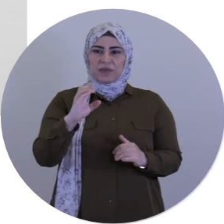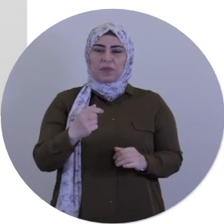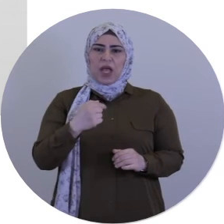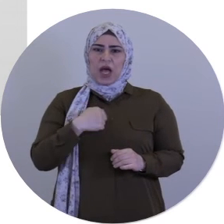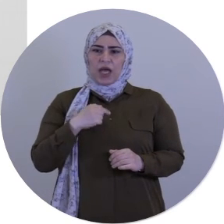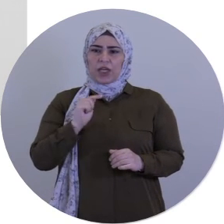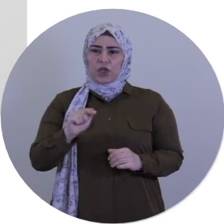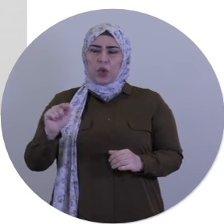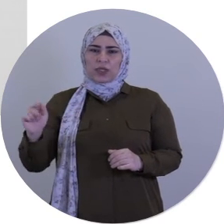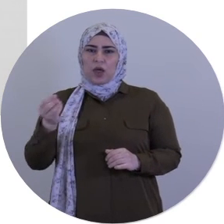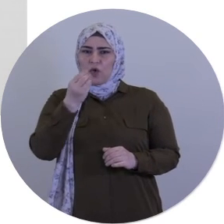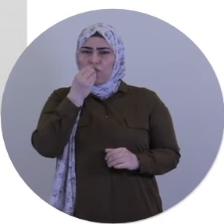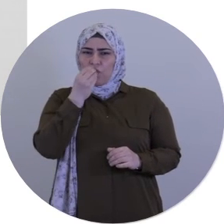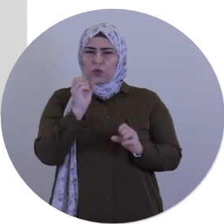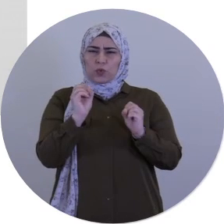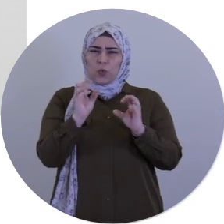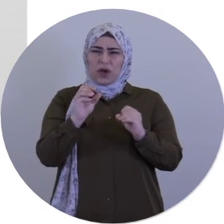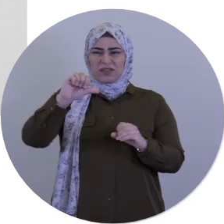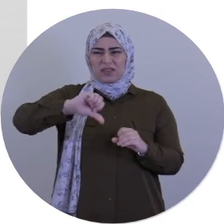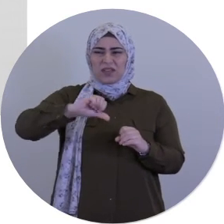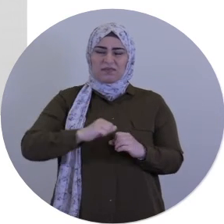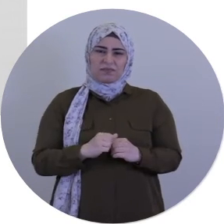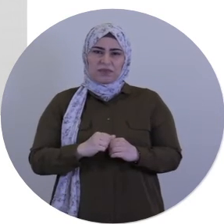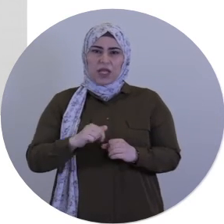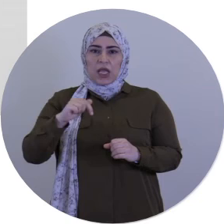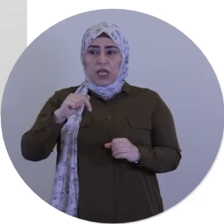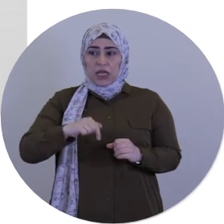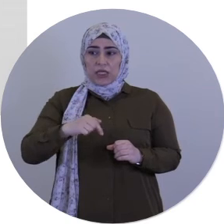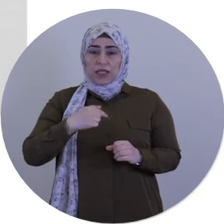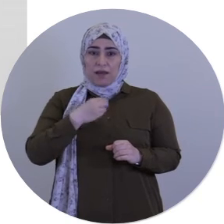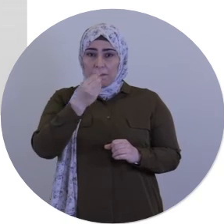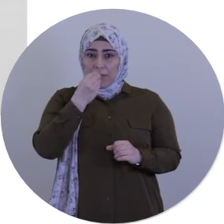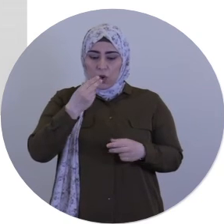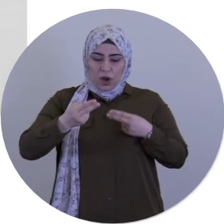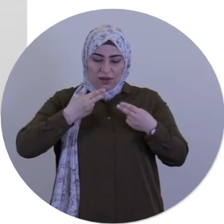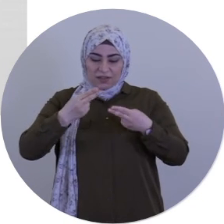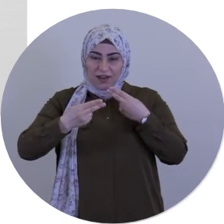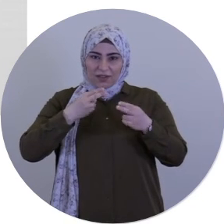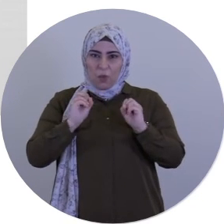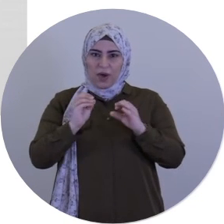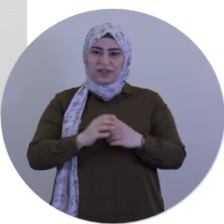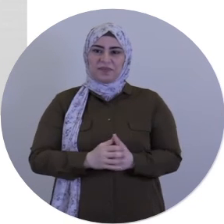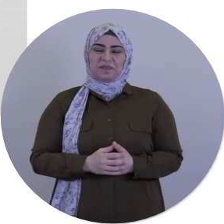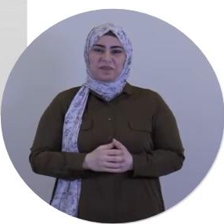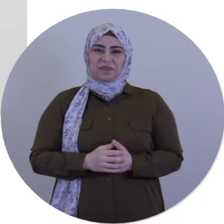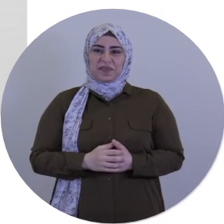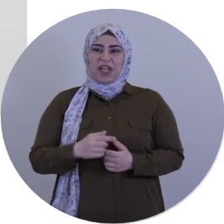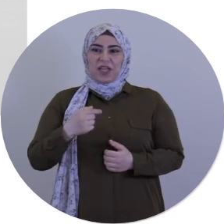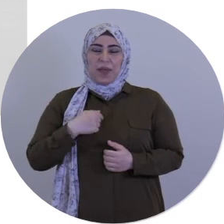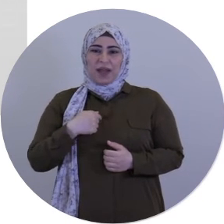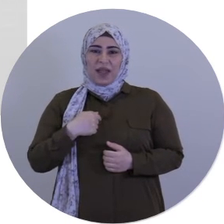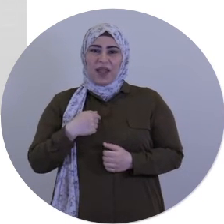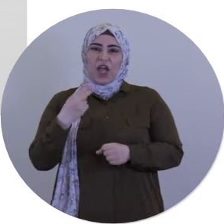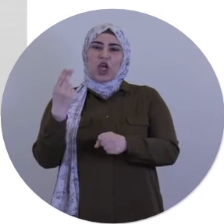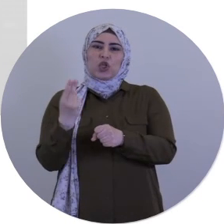C. I what? Too much fatty food. Now I'll eat lots of salad. What? Obviously, now I eat. I'm going to say I